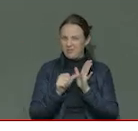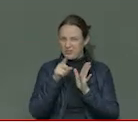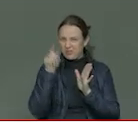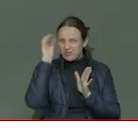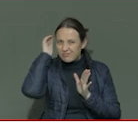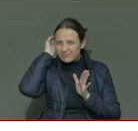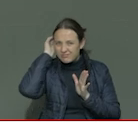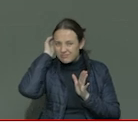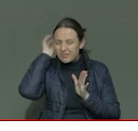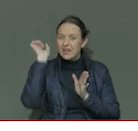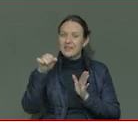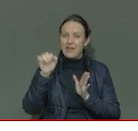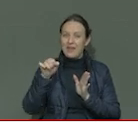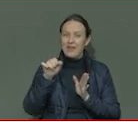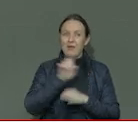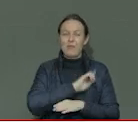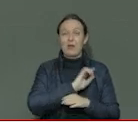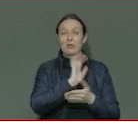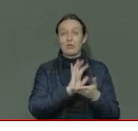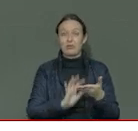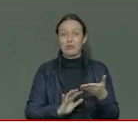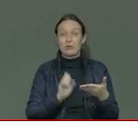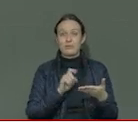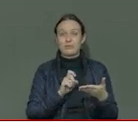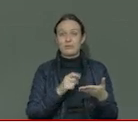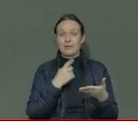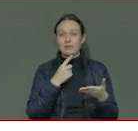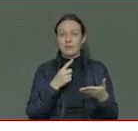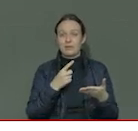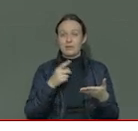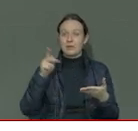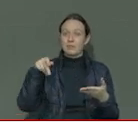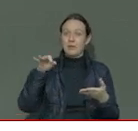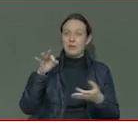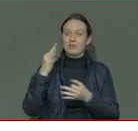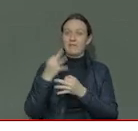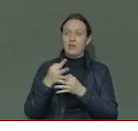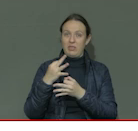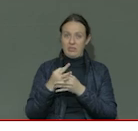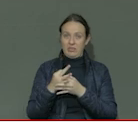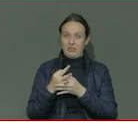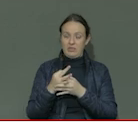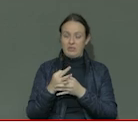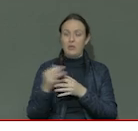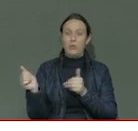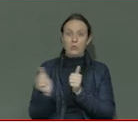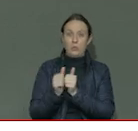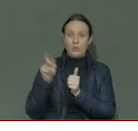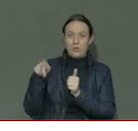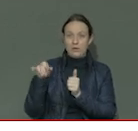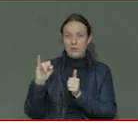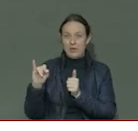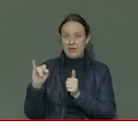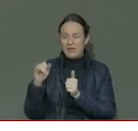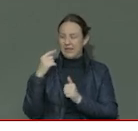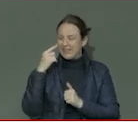Yes, because in the novel, they tell us that Pi's father and Pi see a